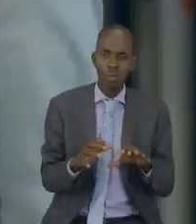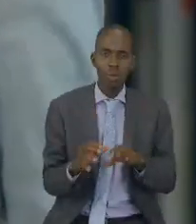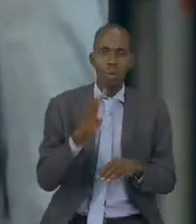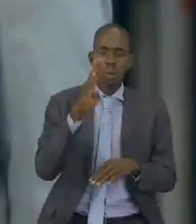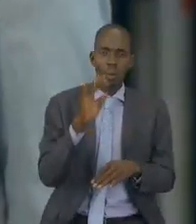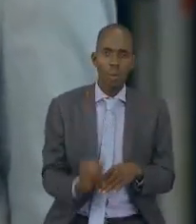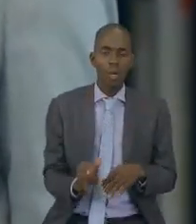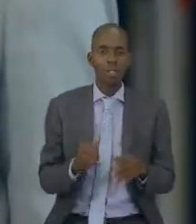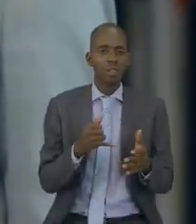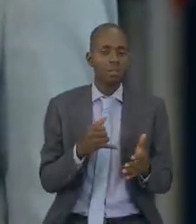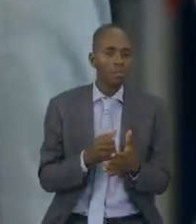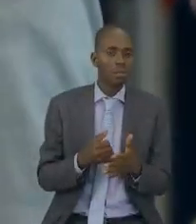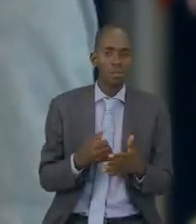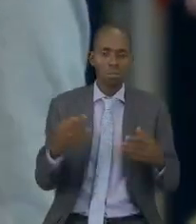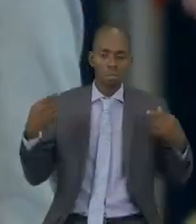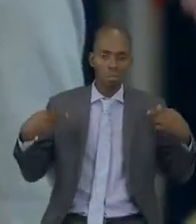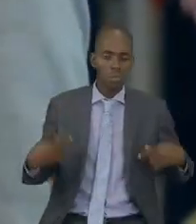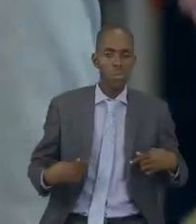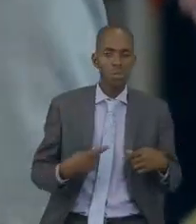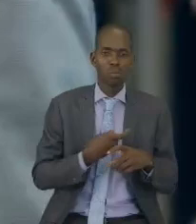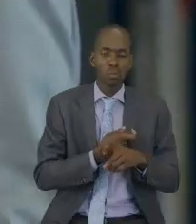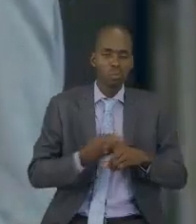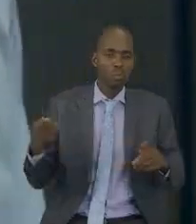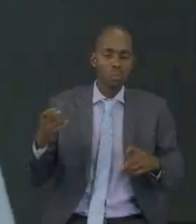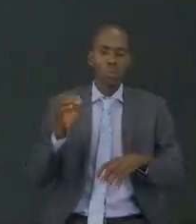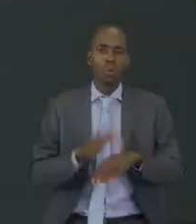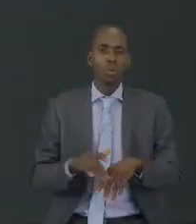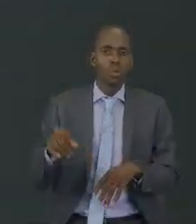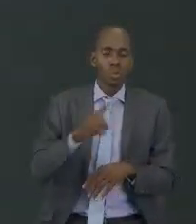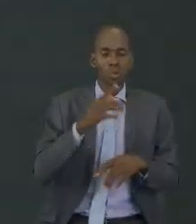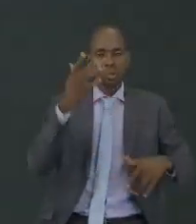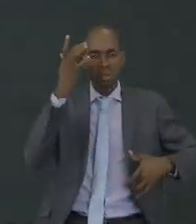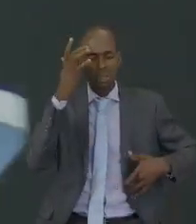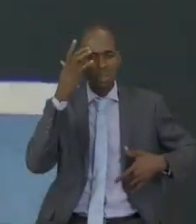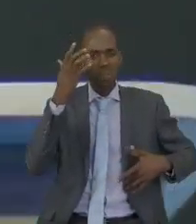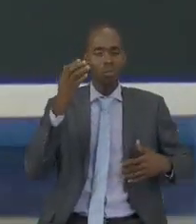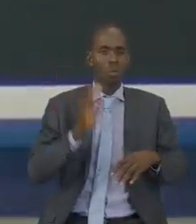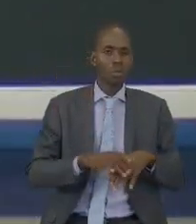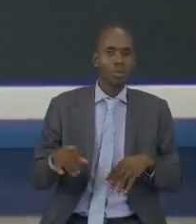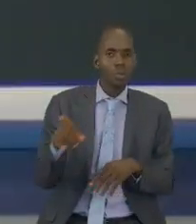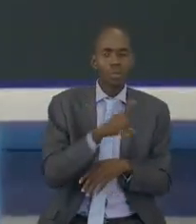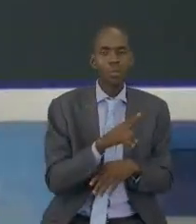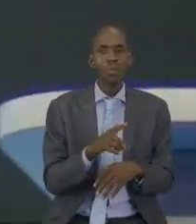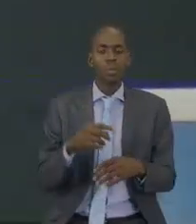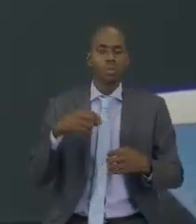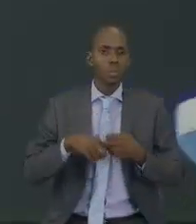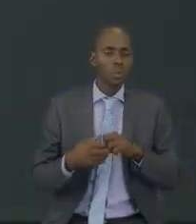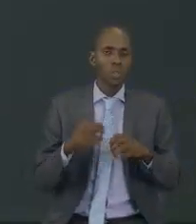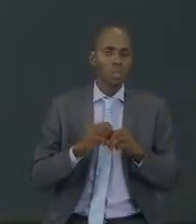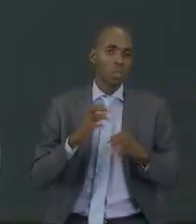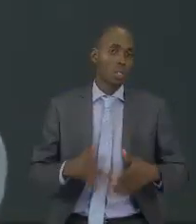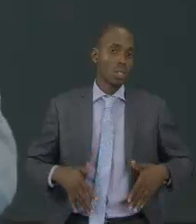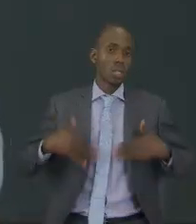his affliction, infliction, plague, disease, sickness, infirmity in your life,